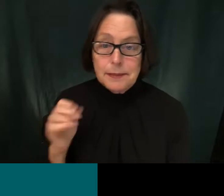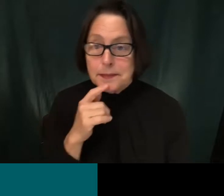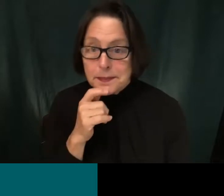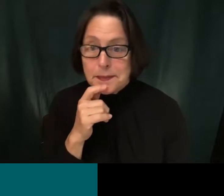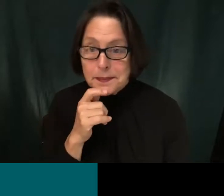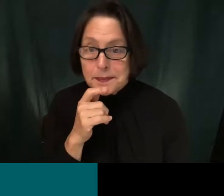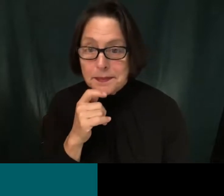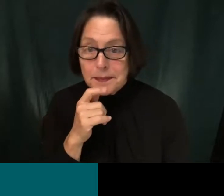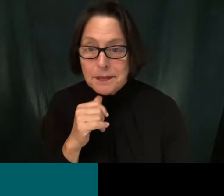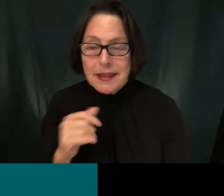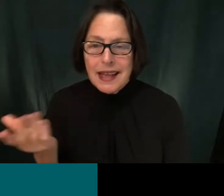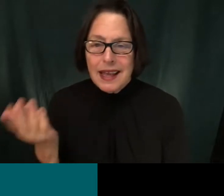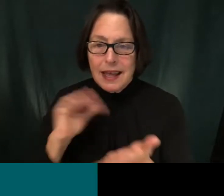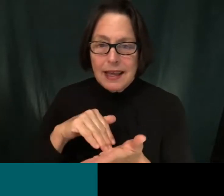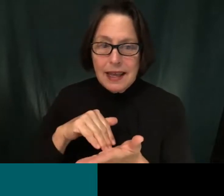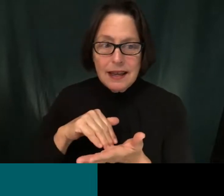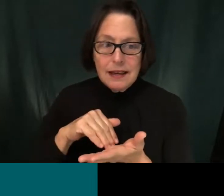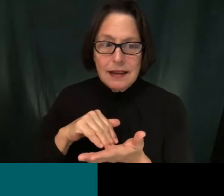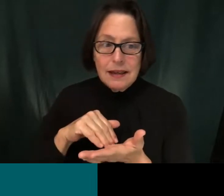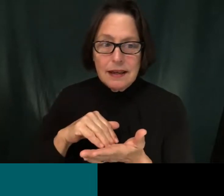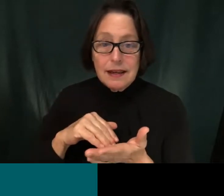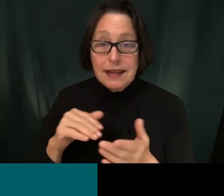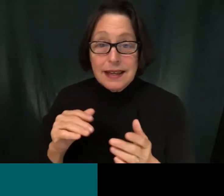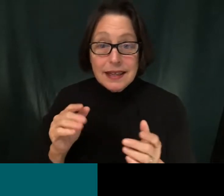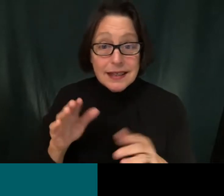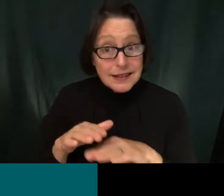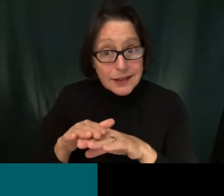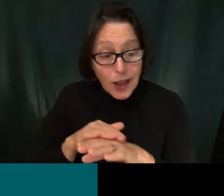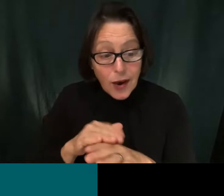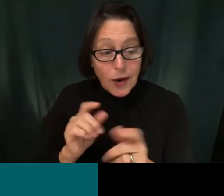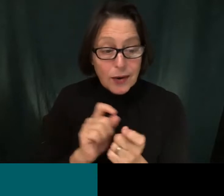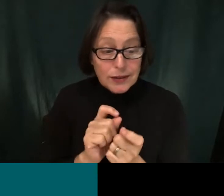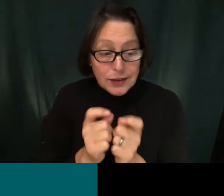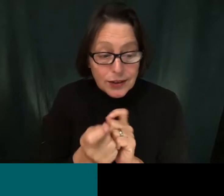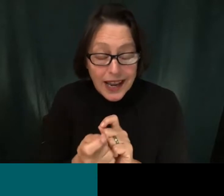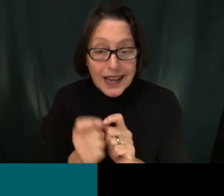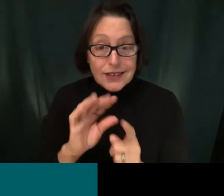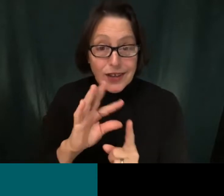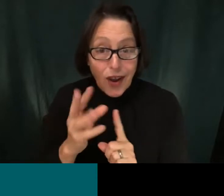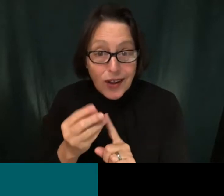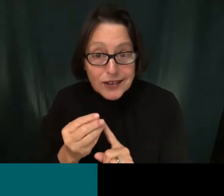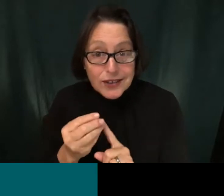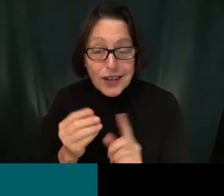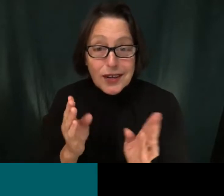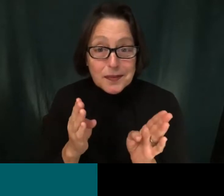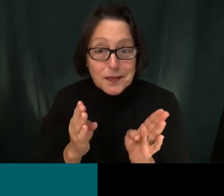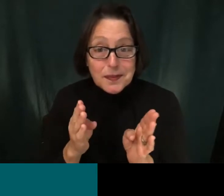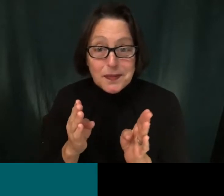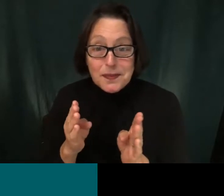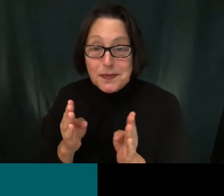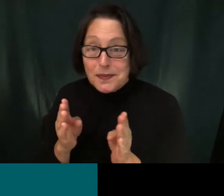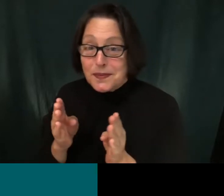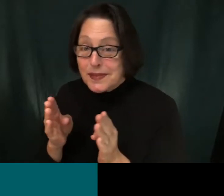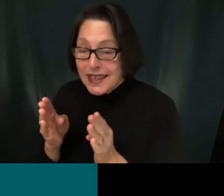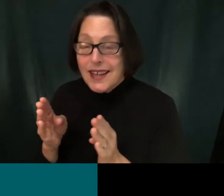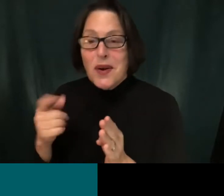that's about trying to slowly change some culture. It's about creating awareness. And again, we have some influence in the people that we